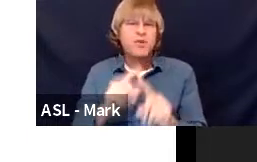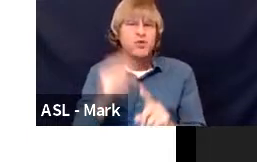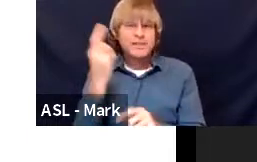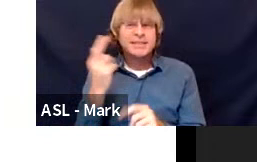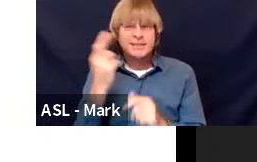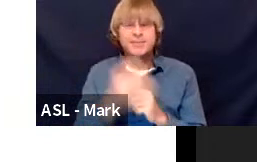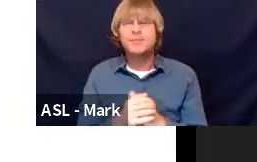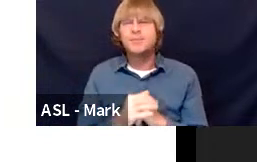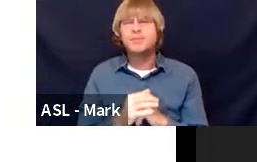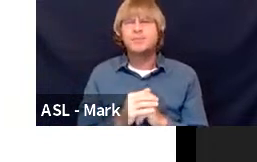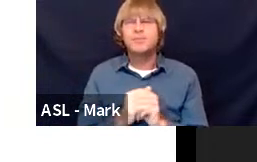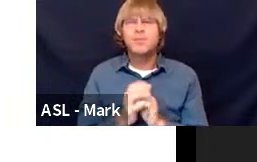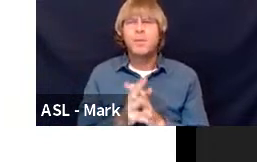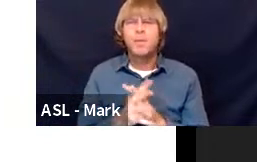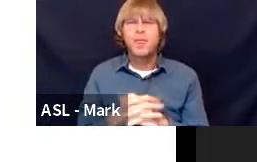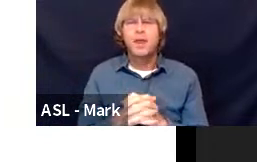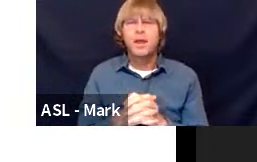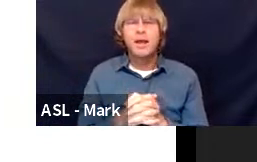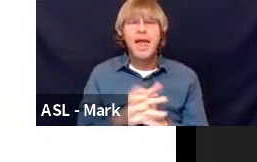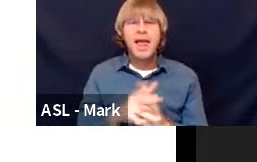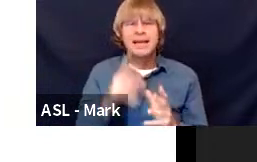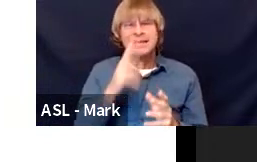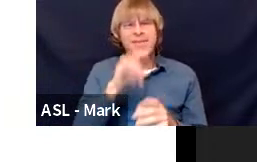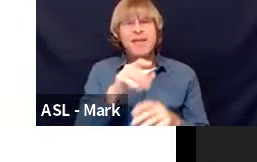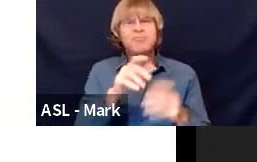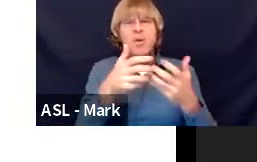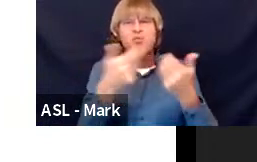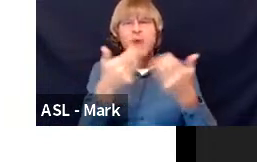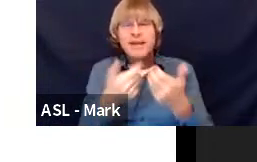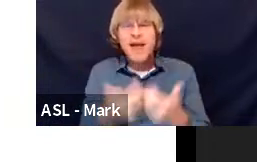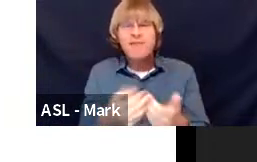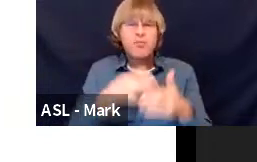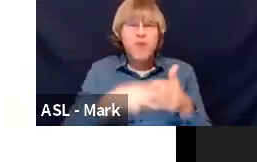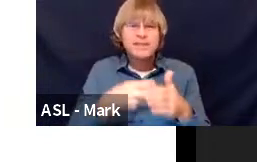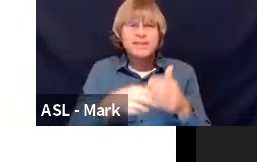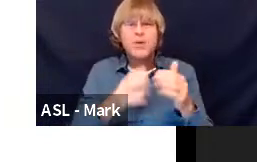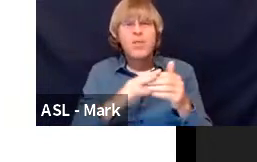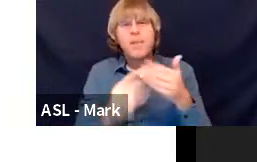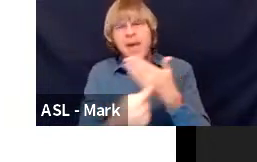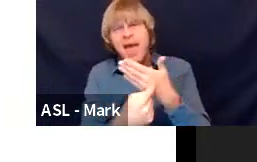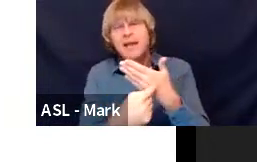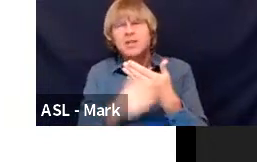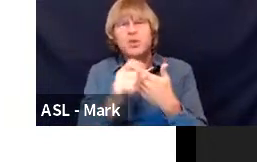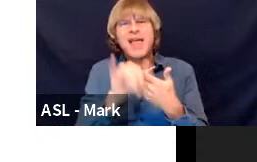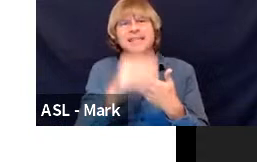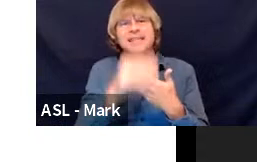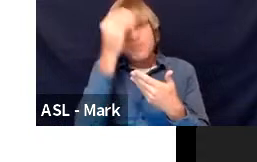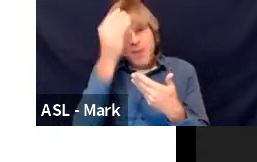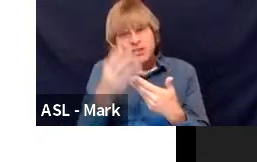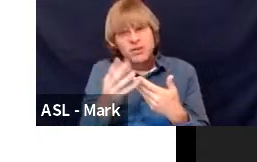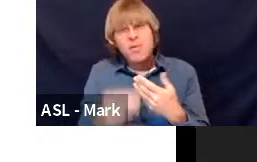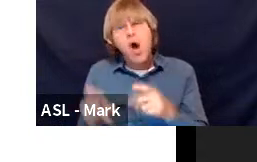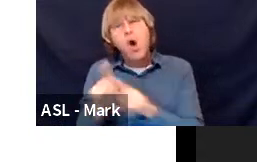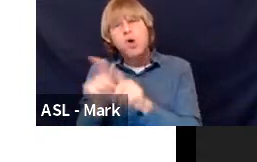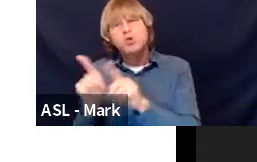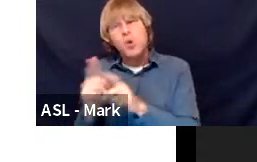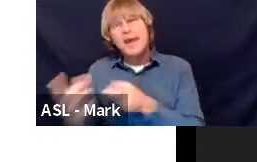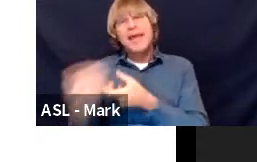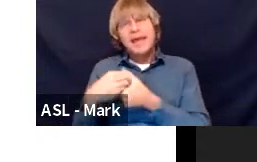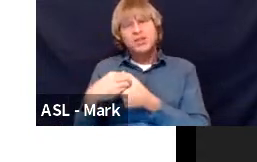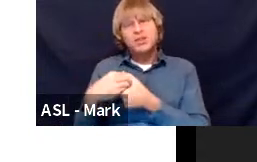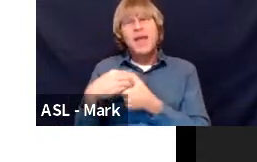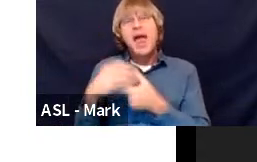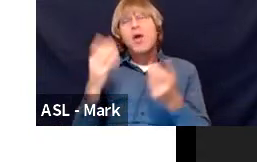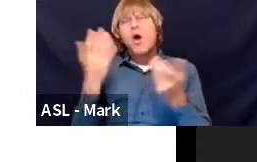reasons. And you see the breakdown, of course, of the pricing on the back. So it's informational, but hopefully engaging.